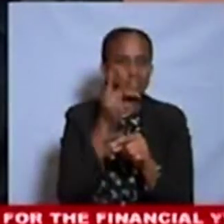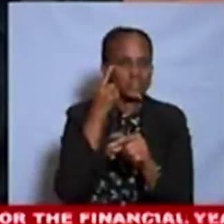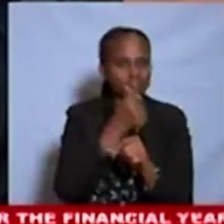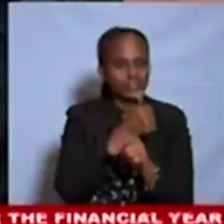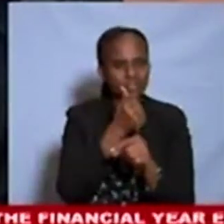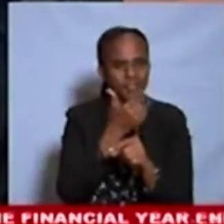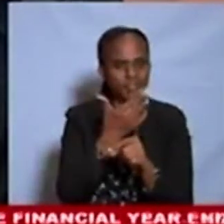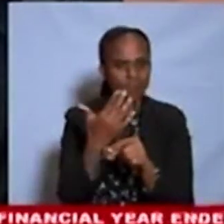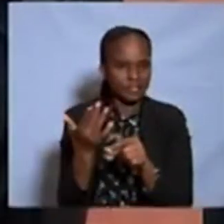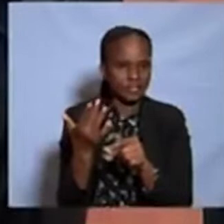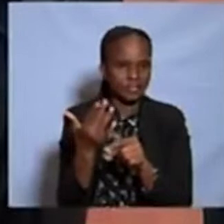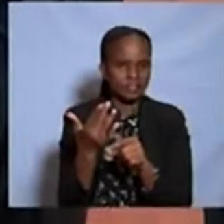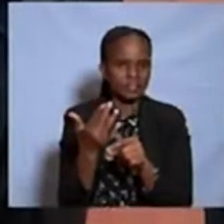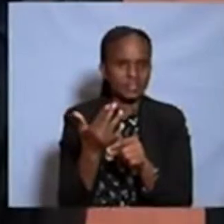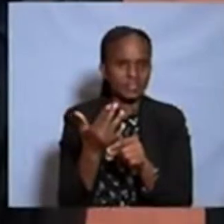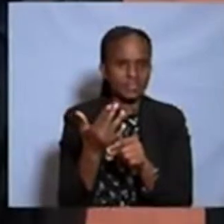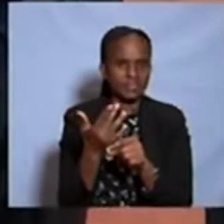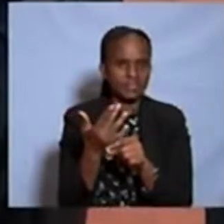things,